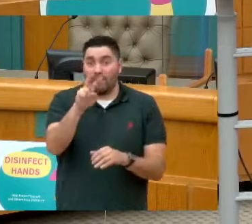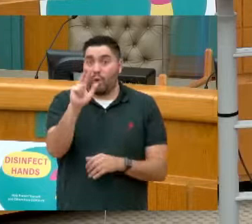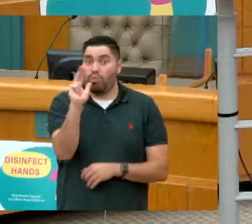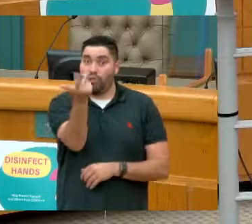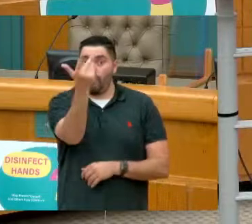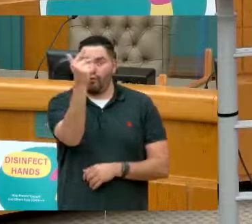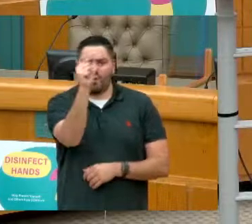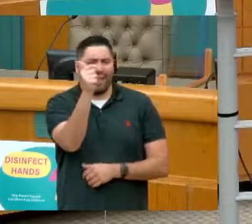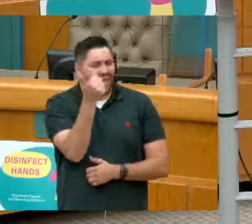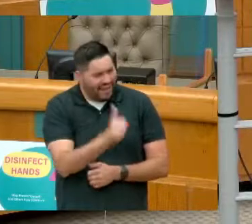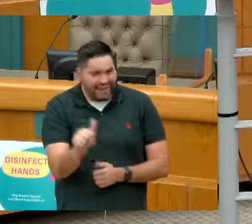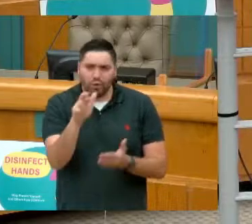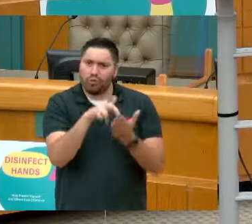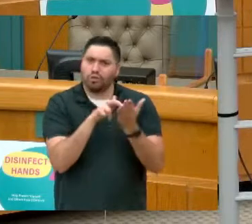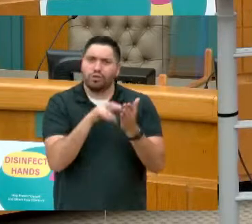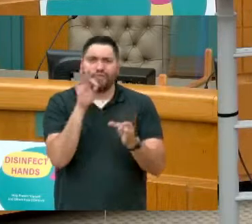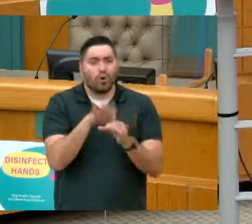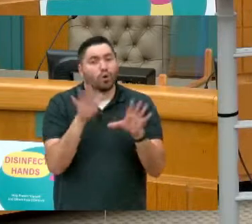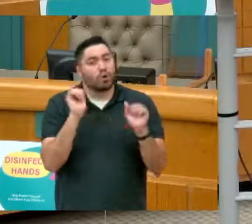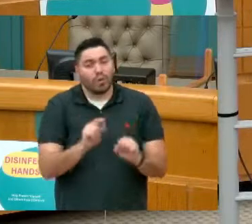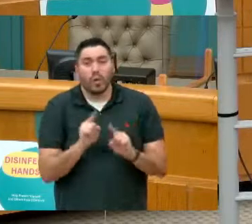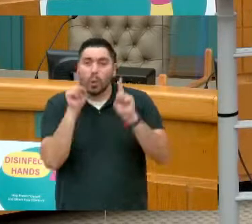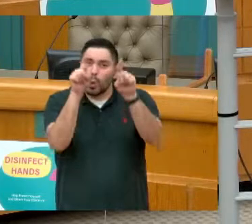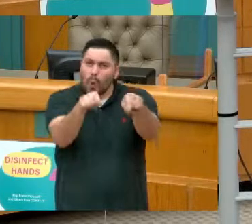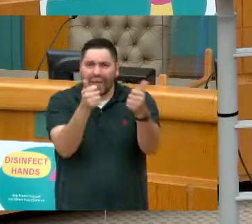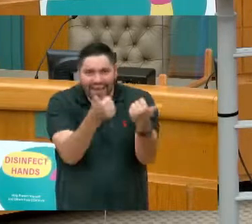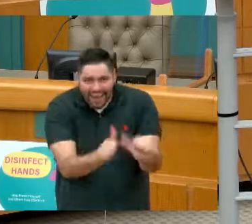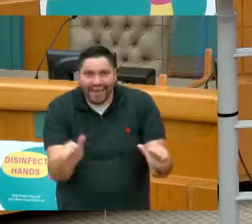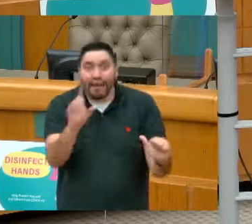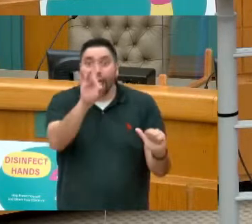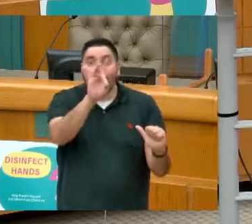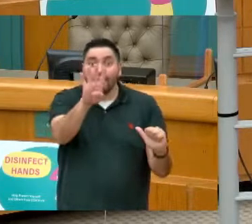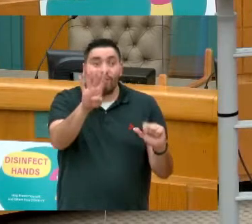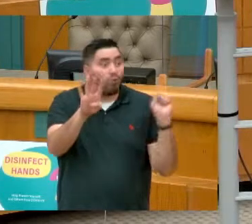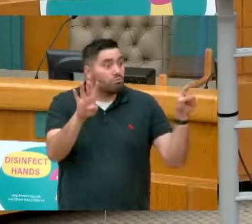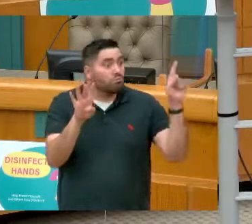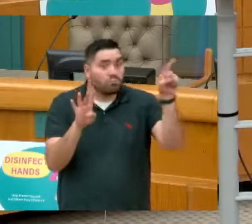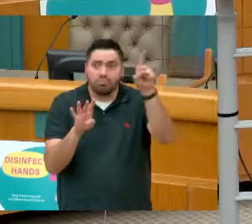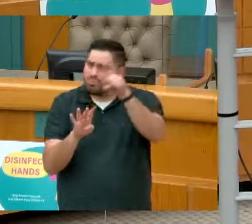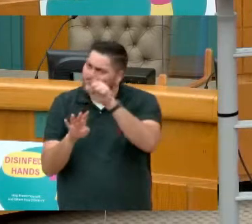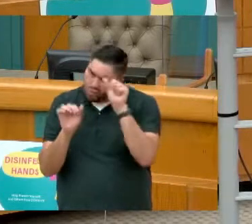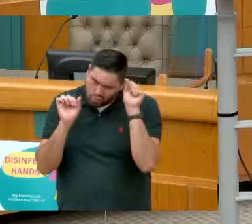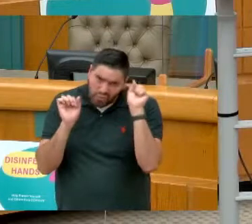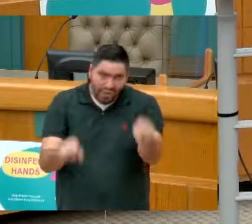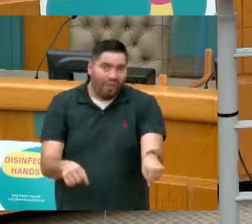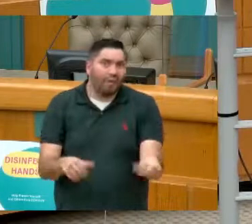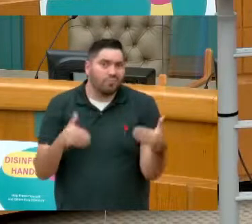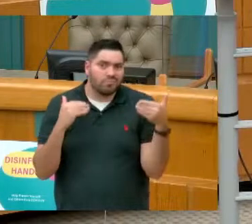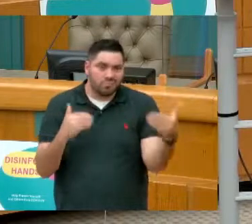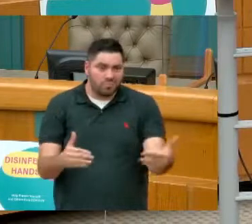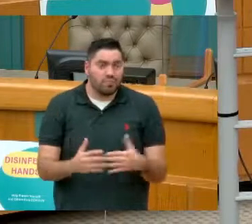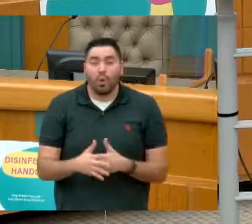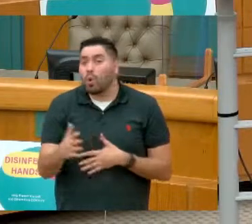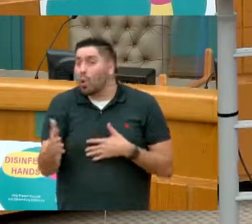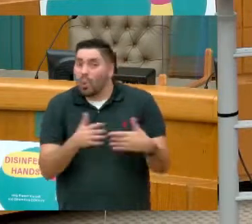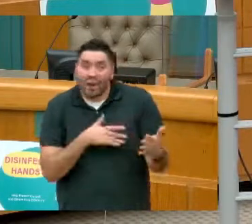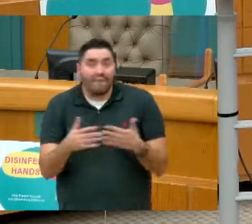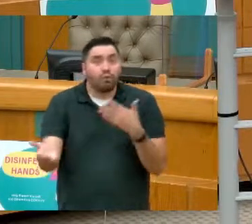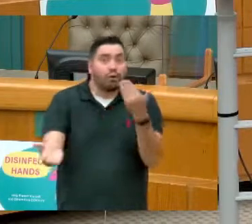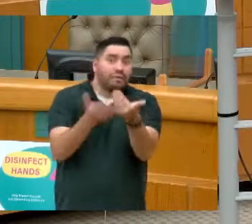in Nueces County can go to any one of the early voting locations that they choose. On Election Day, we have 84